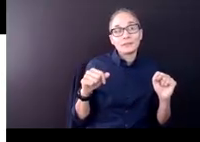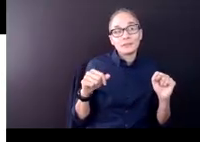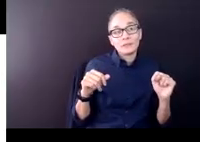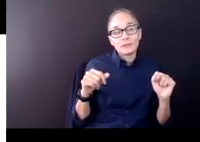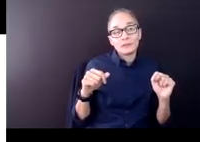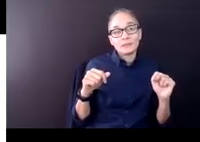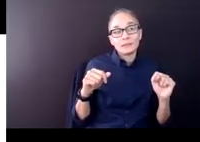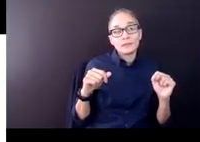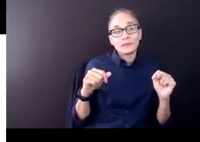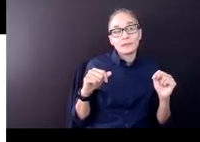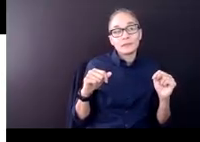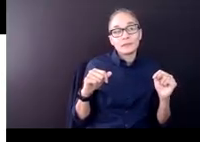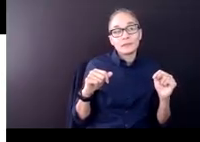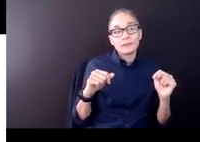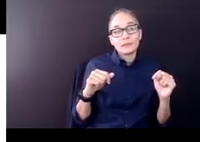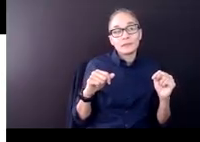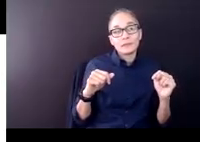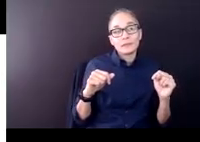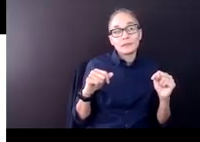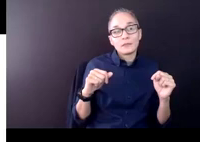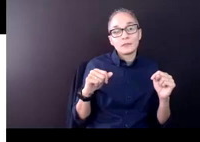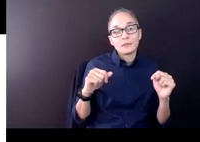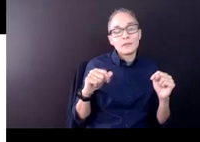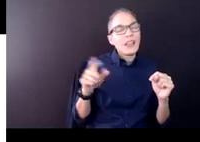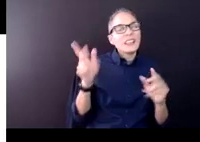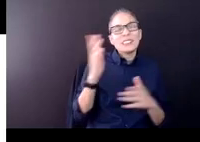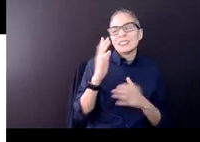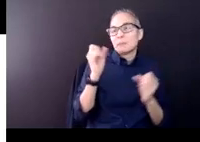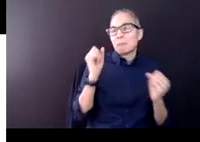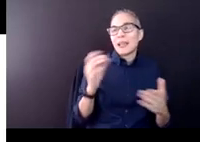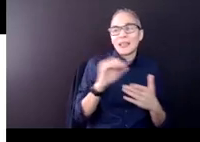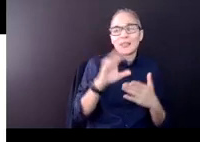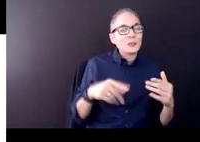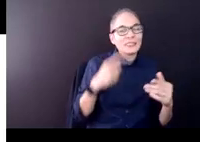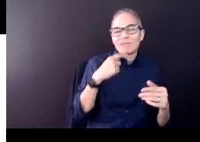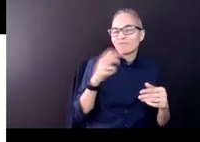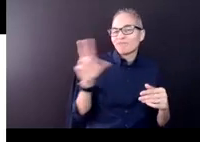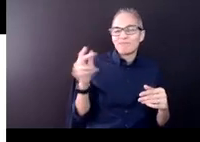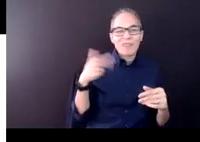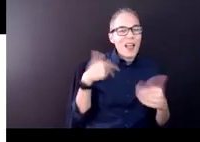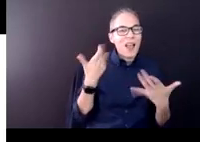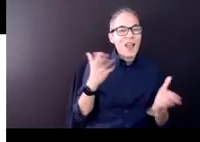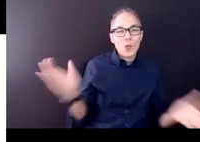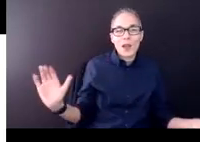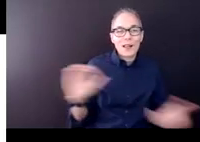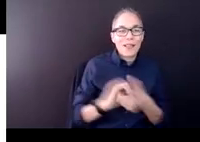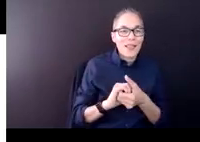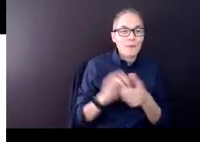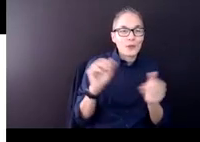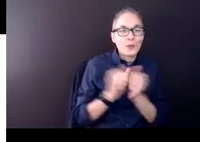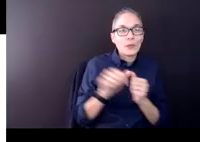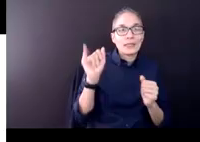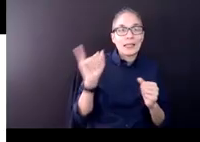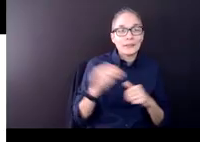many students say, no, I don't want to collaborate with AI. I don't know